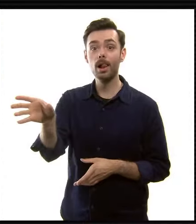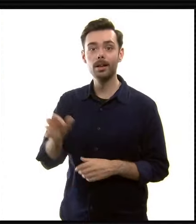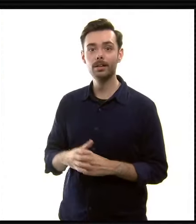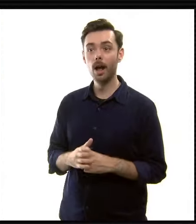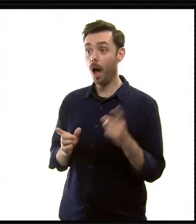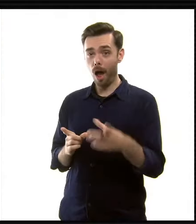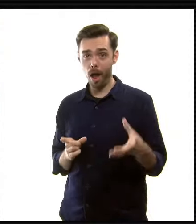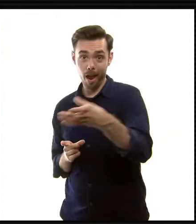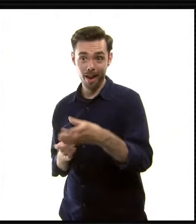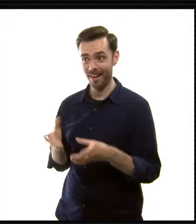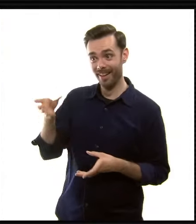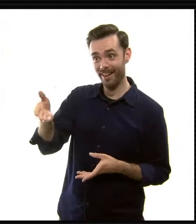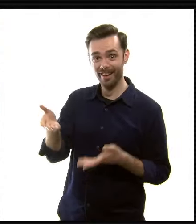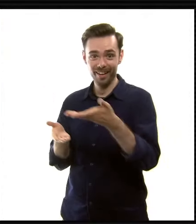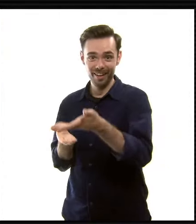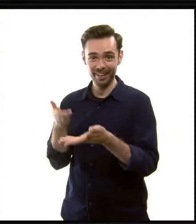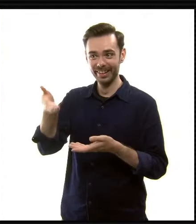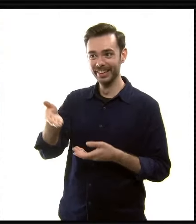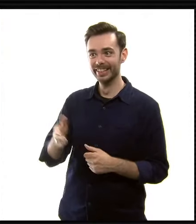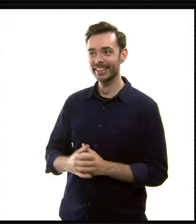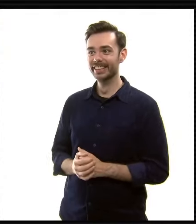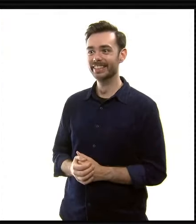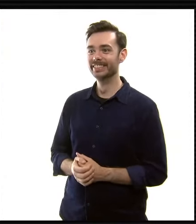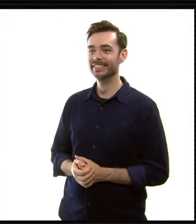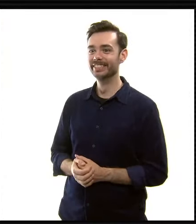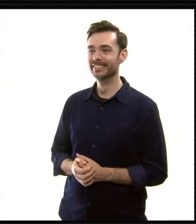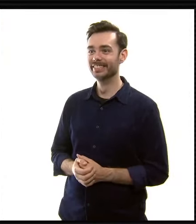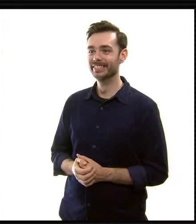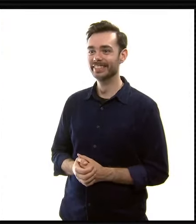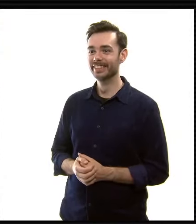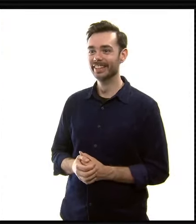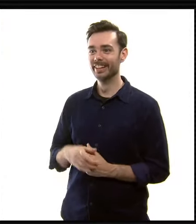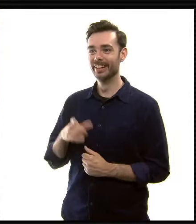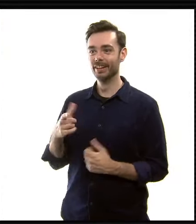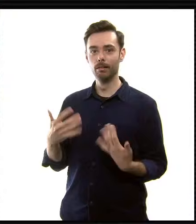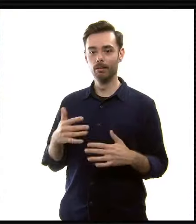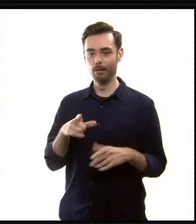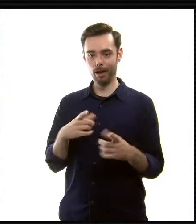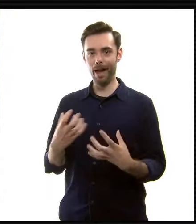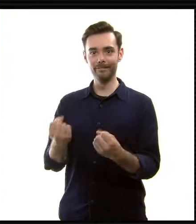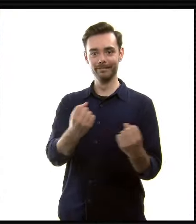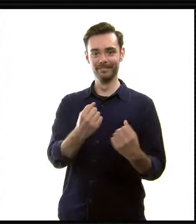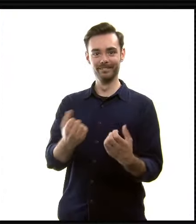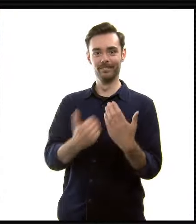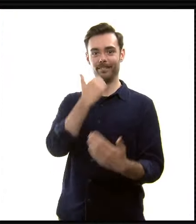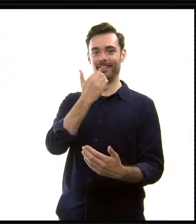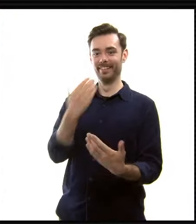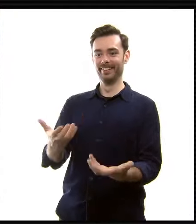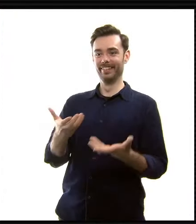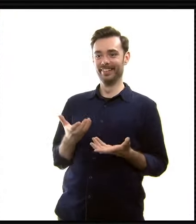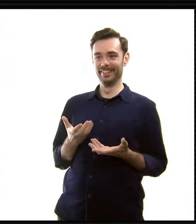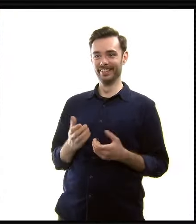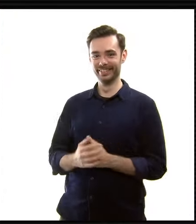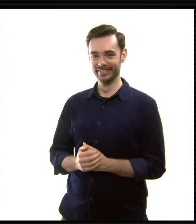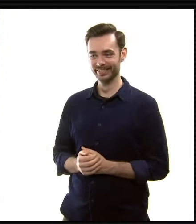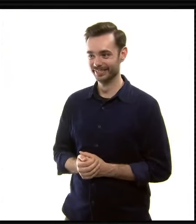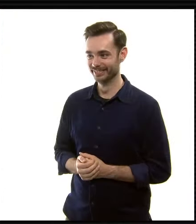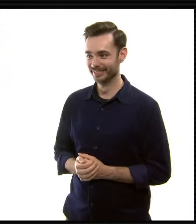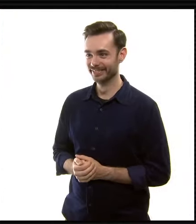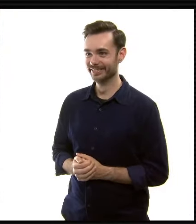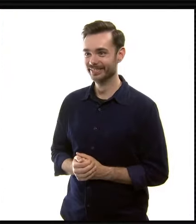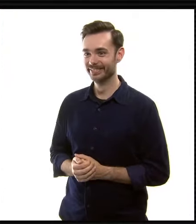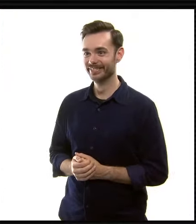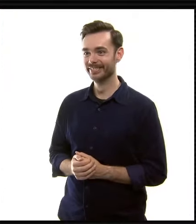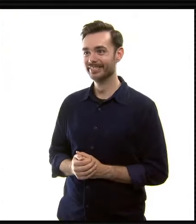this. You can do that with it if you want. So. You've got everything, haven't you? Yeah. That's You can really have my phone. cool. You can have it. I'll take your phone. Anything from you,